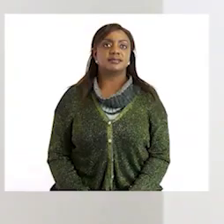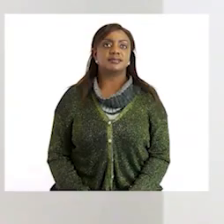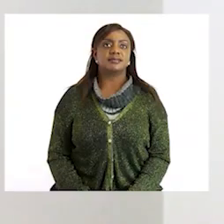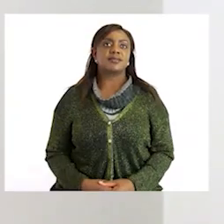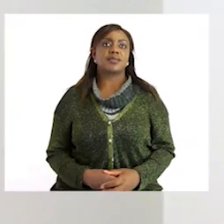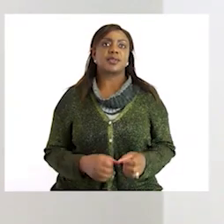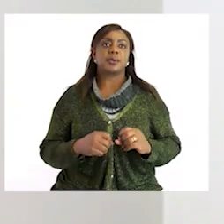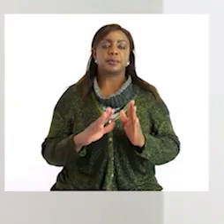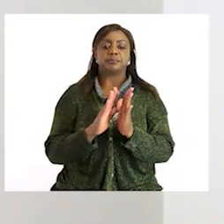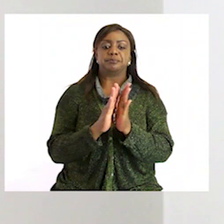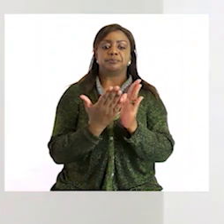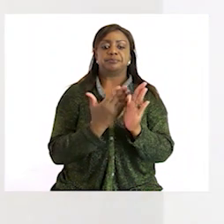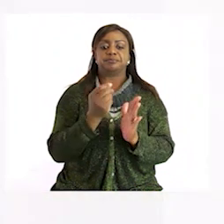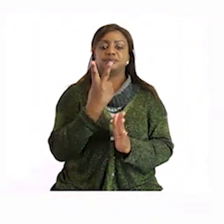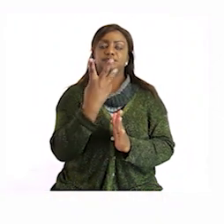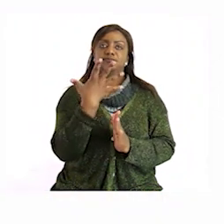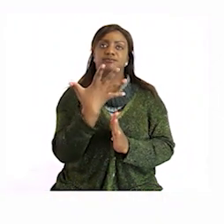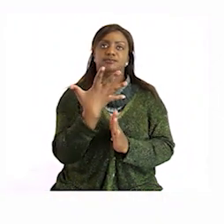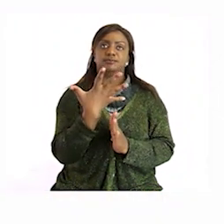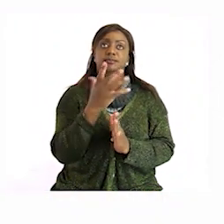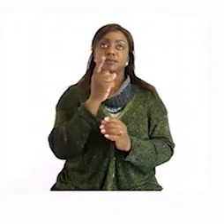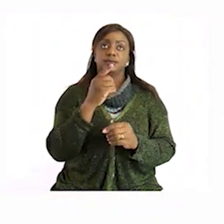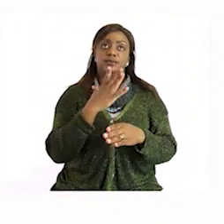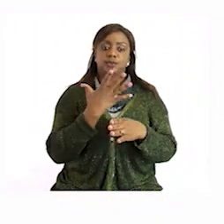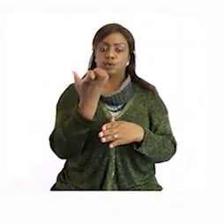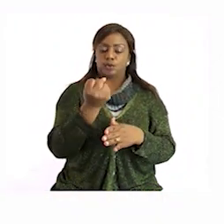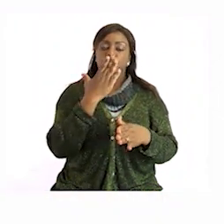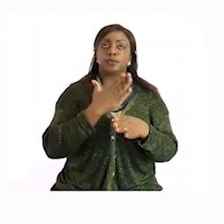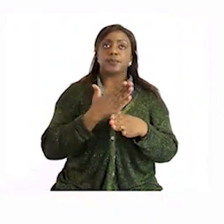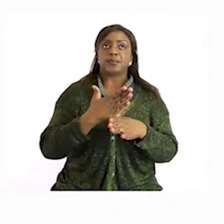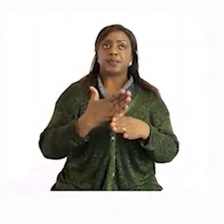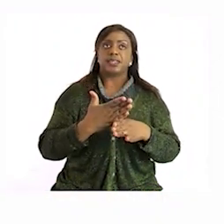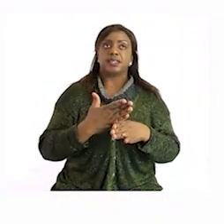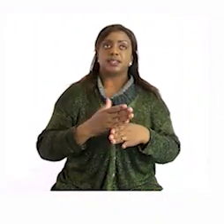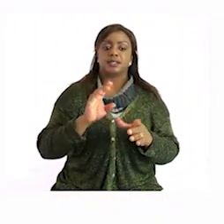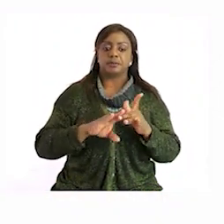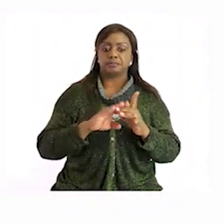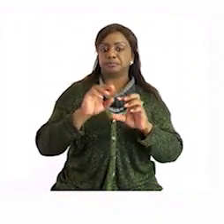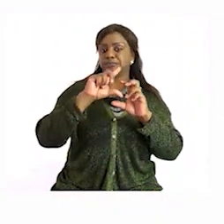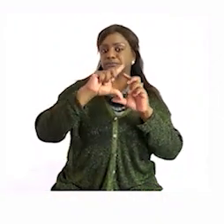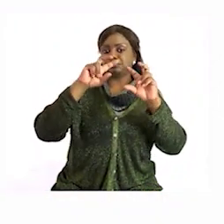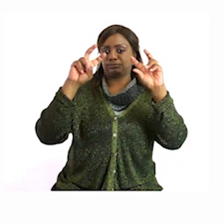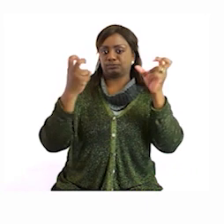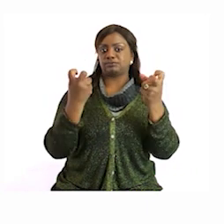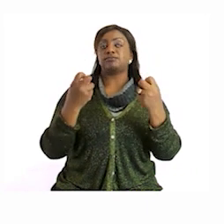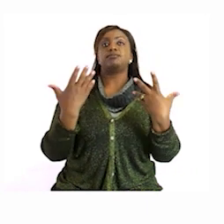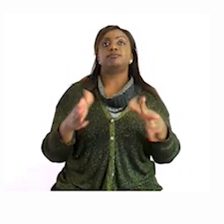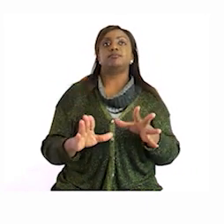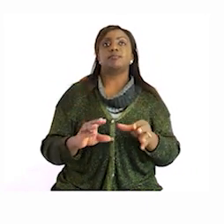Let's turn to page 25. On page 25, you can find your activity. This is activity 1. Number